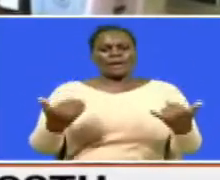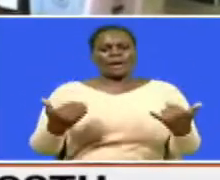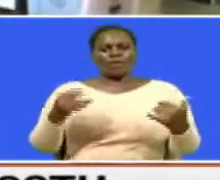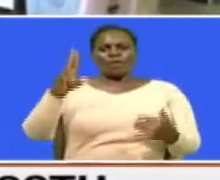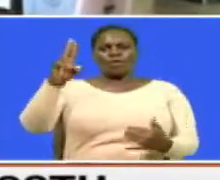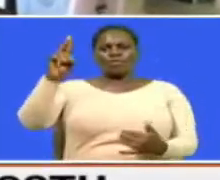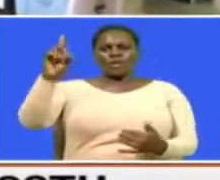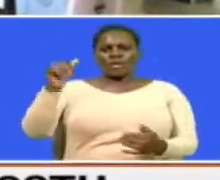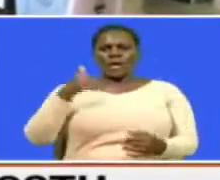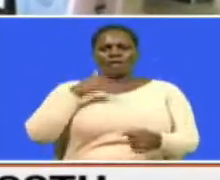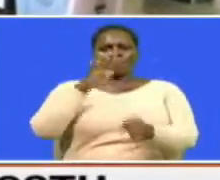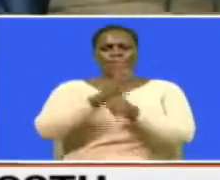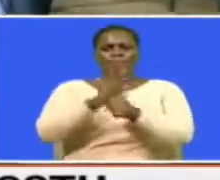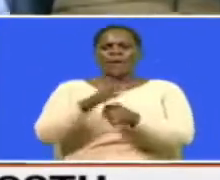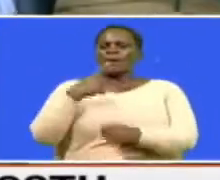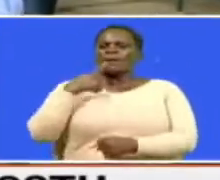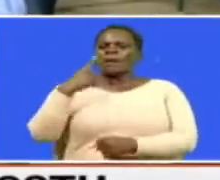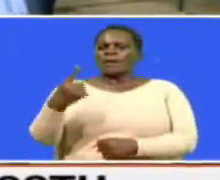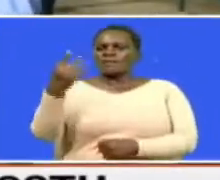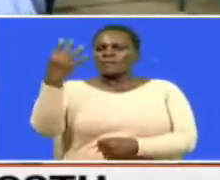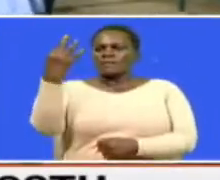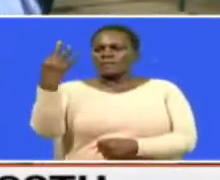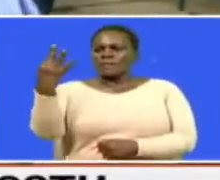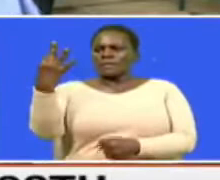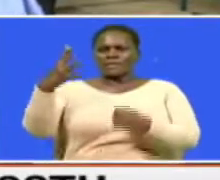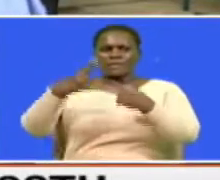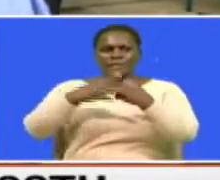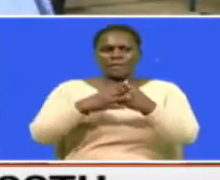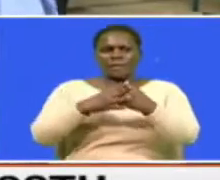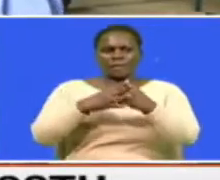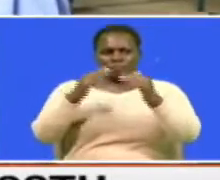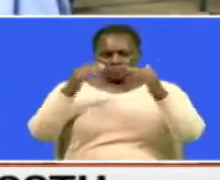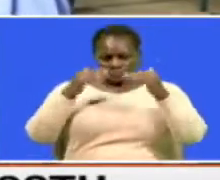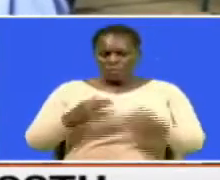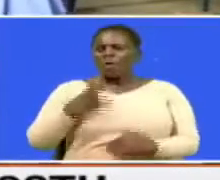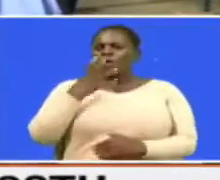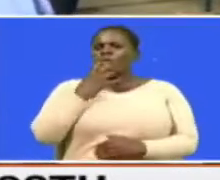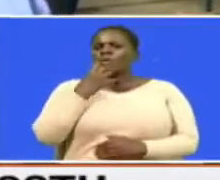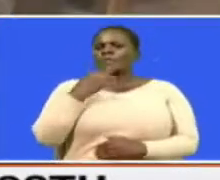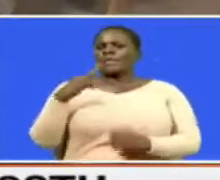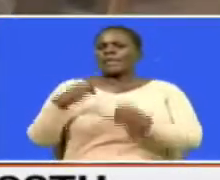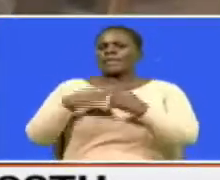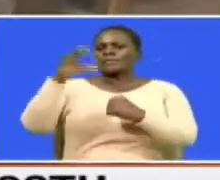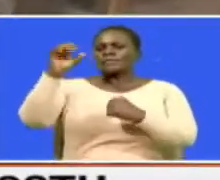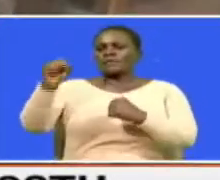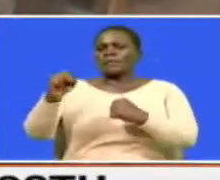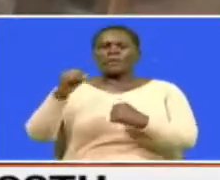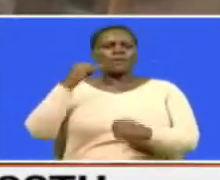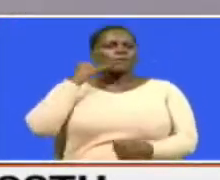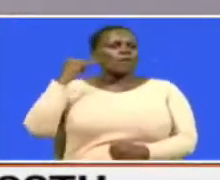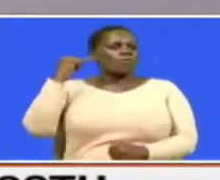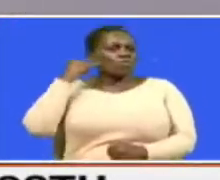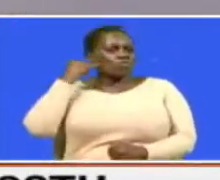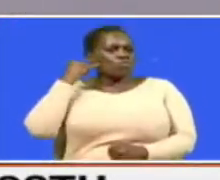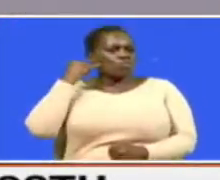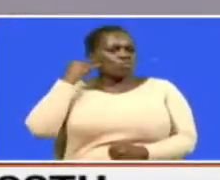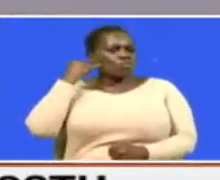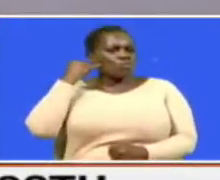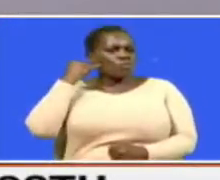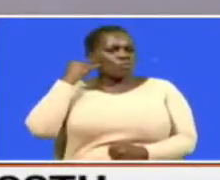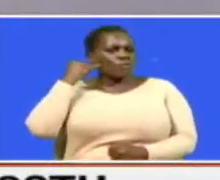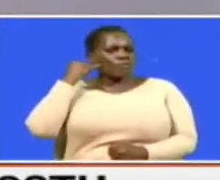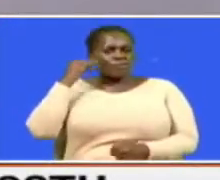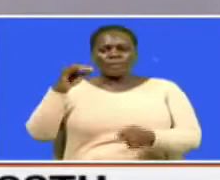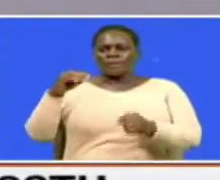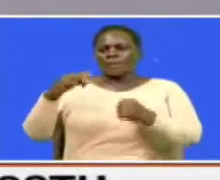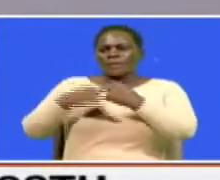UDA has a majority of 139 MPs, followed by ODM with 85. In Nakuru Rongai constituency, with a